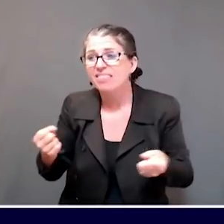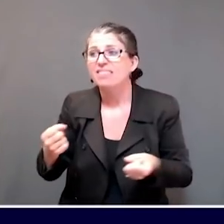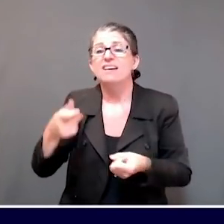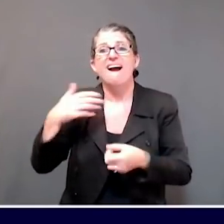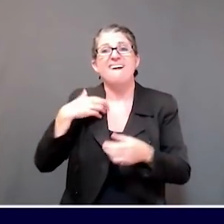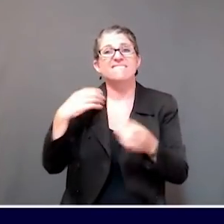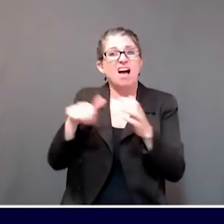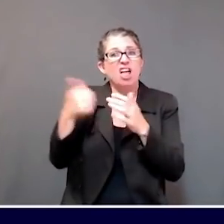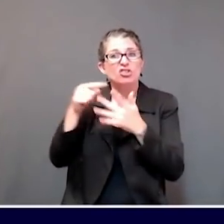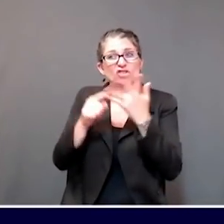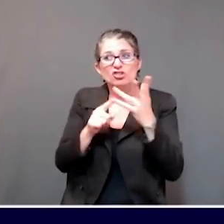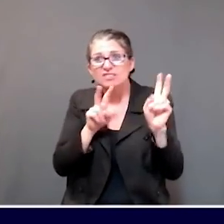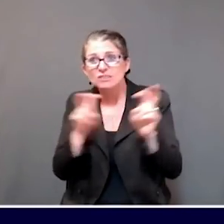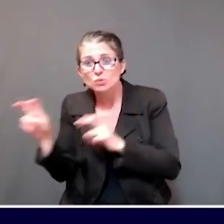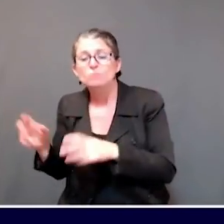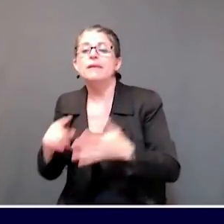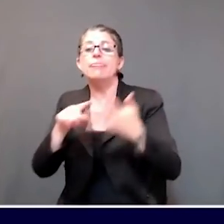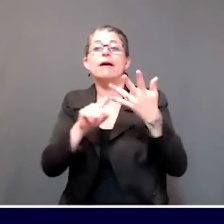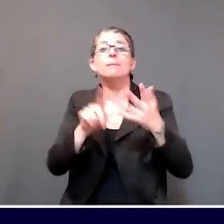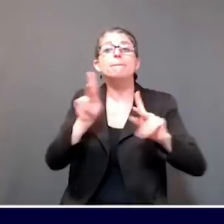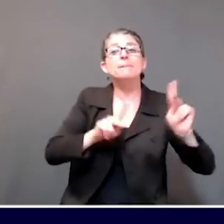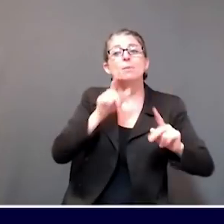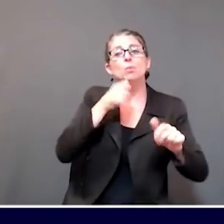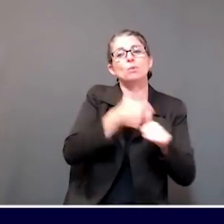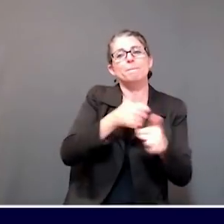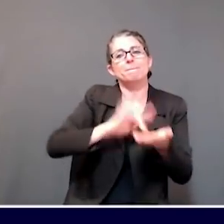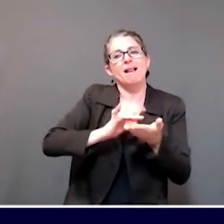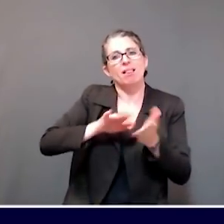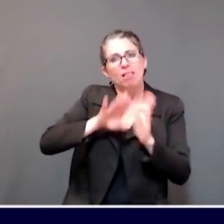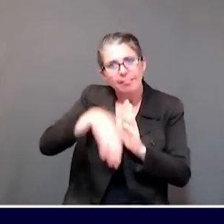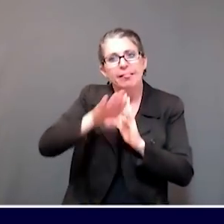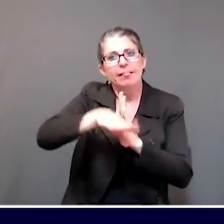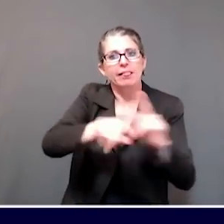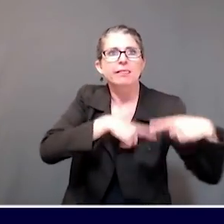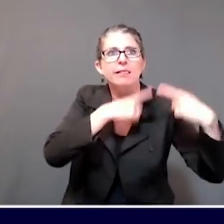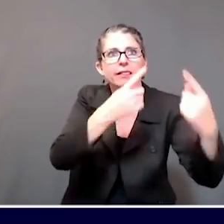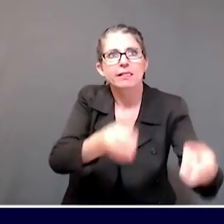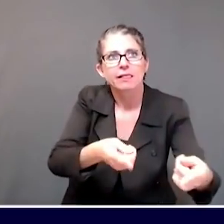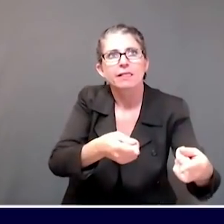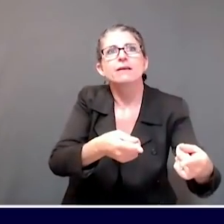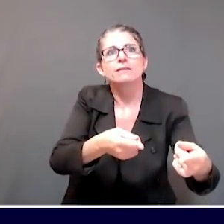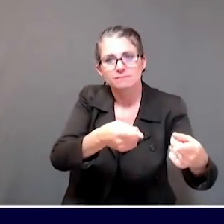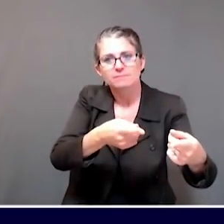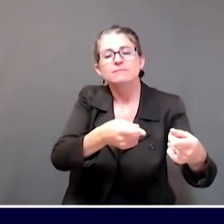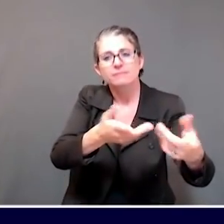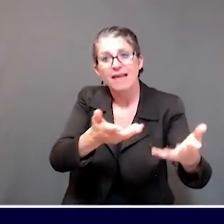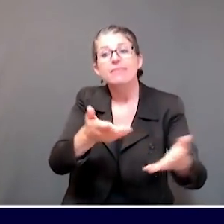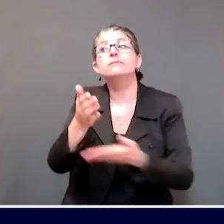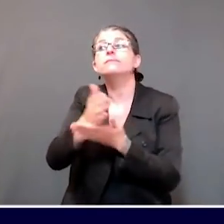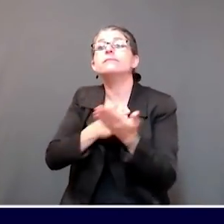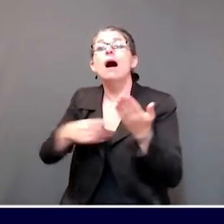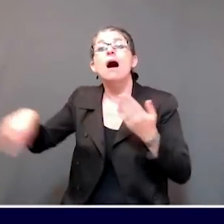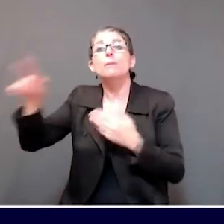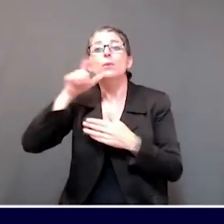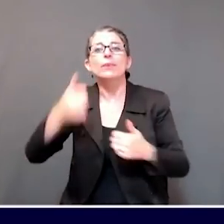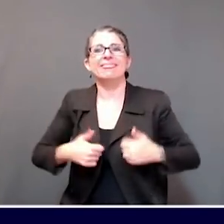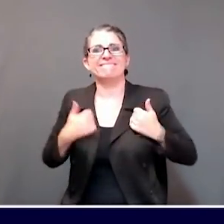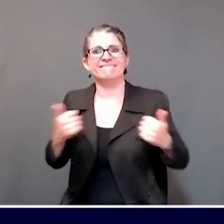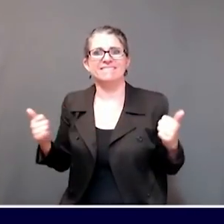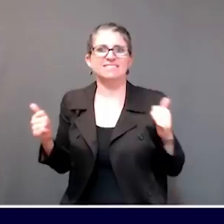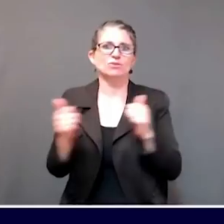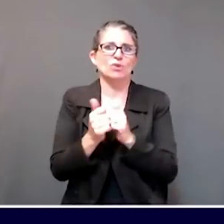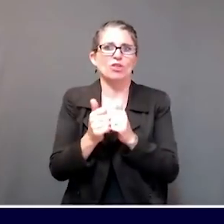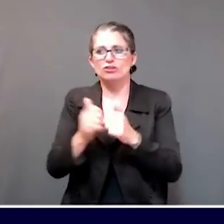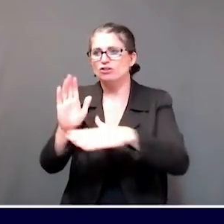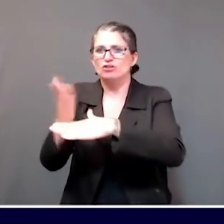order. Additionally, as time goes on and we try to do what's called sentinel testing, that testing to make sure that we're not missing